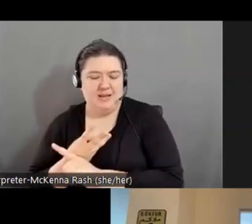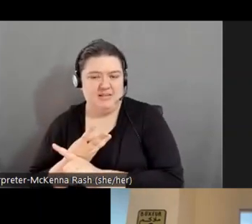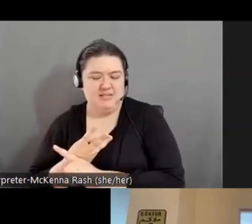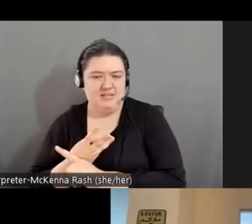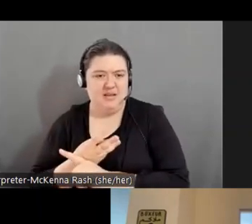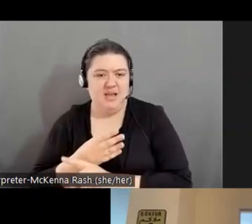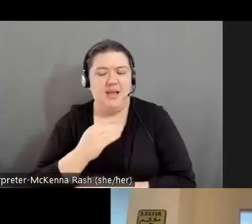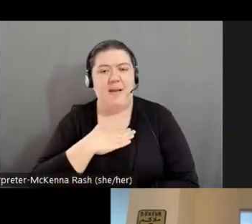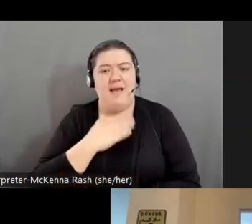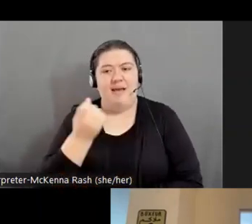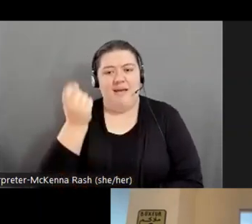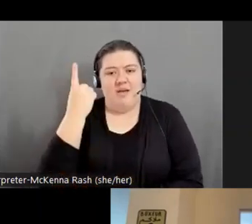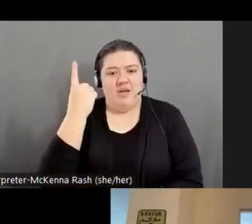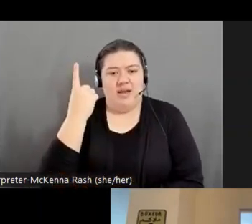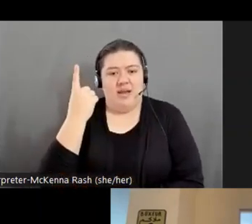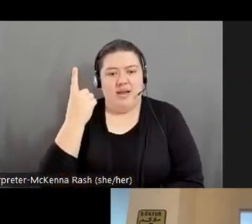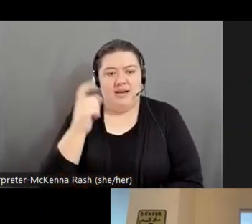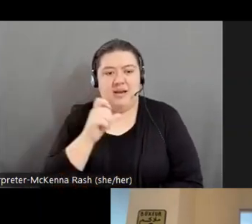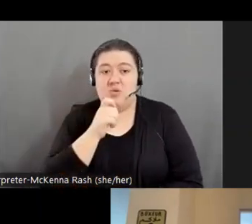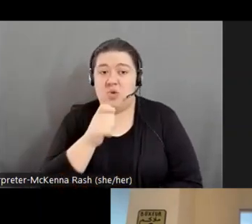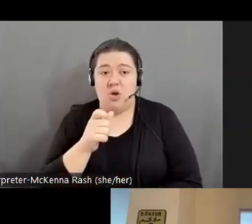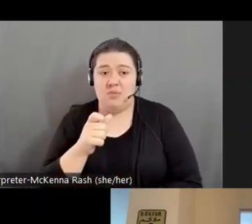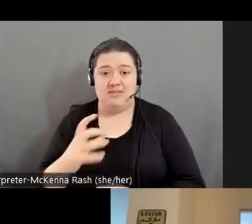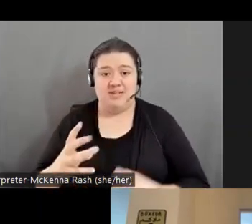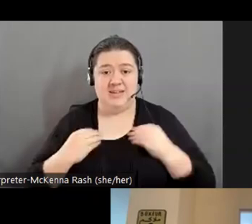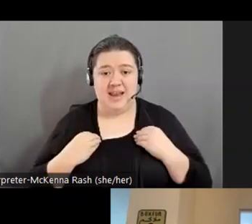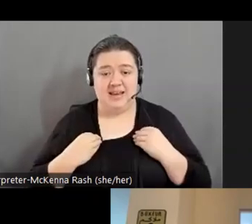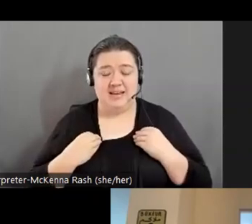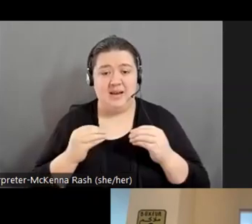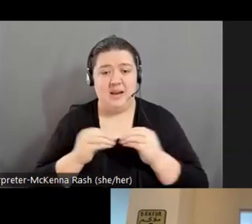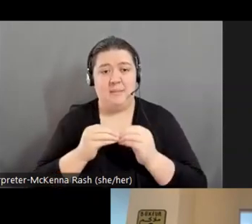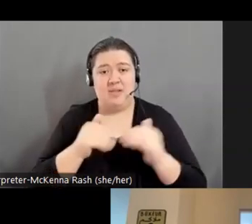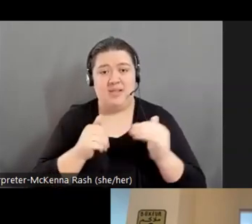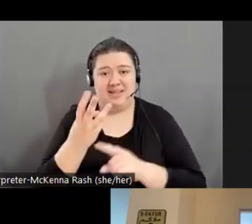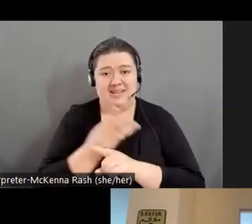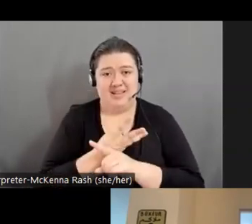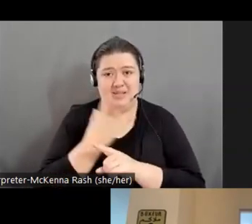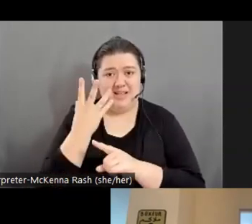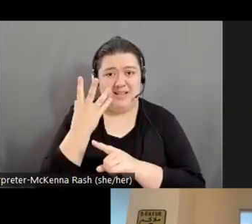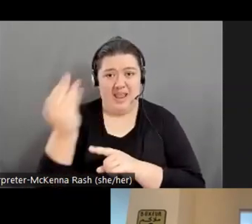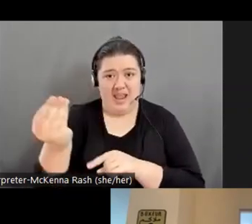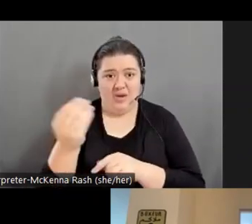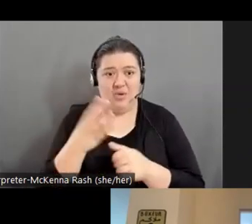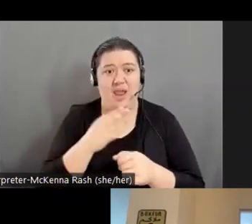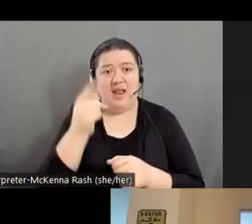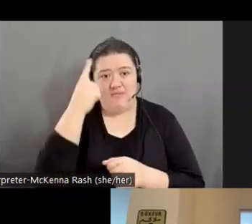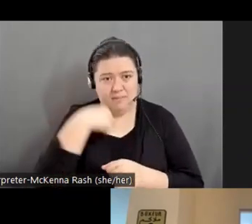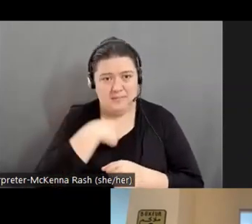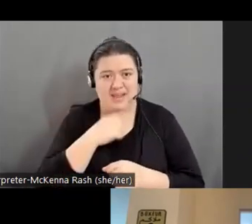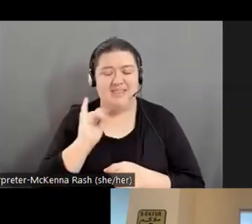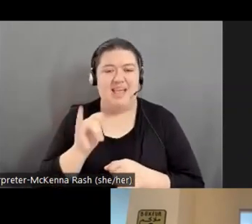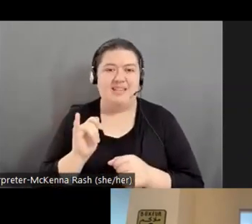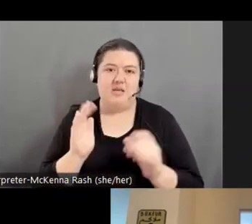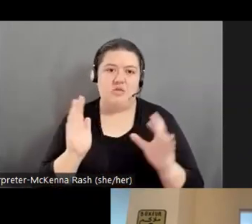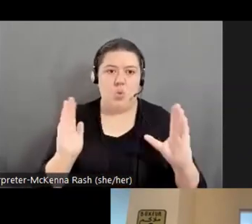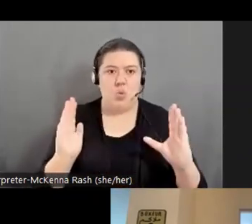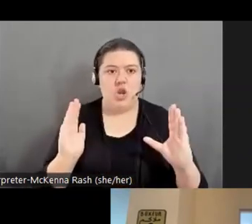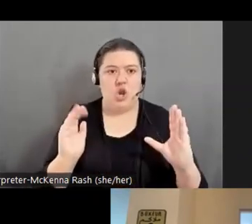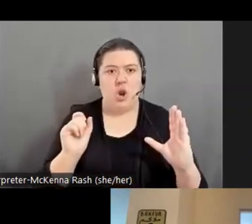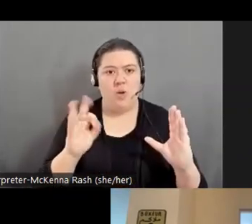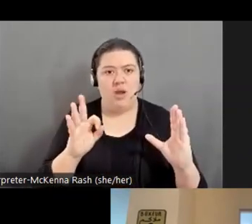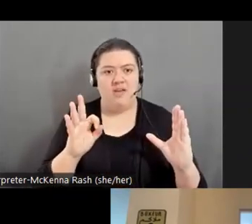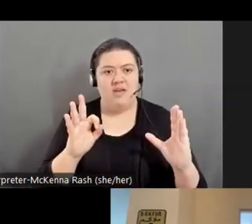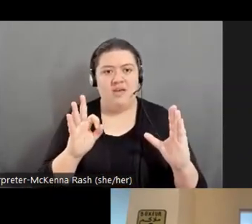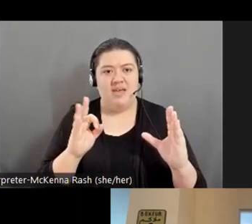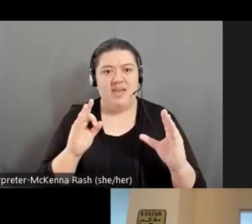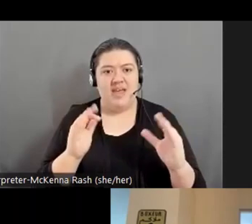It's my understanding that it won't even be taken more than 6 months out. And for me, like that's kind of like the window of advanced planning